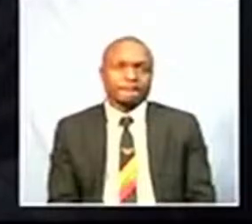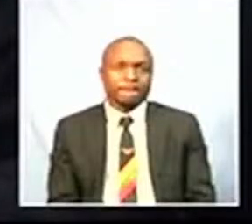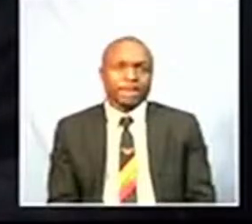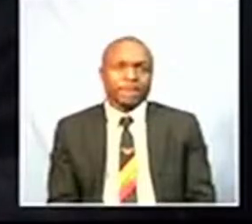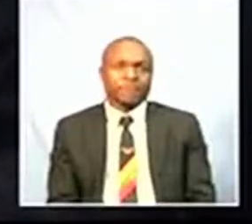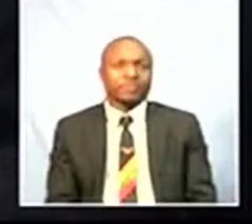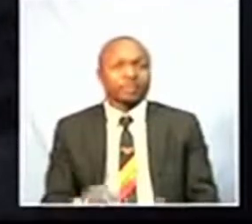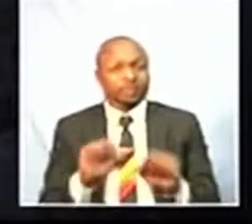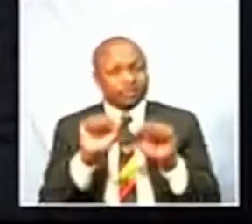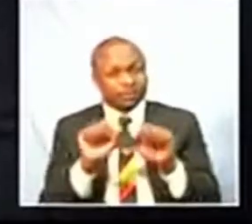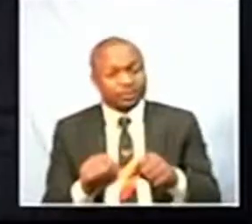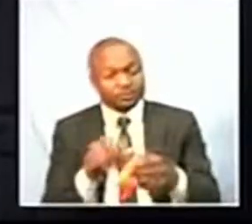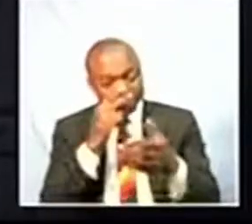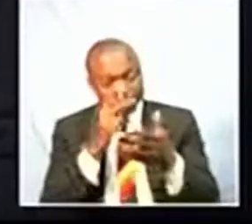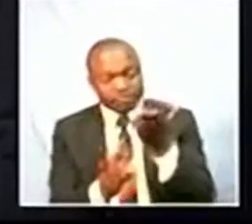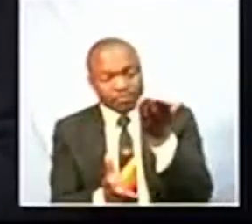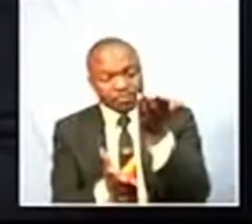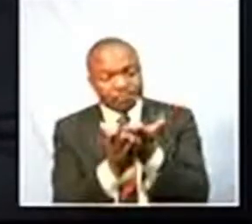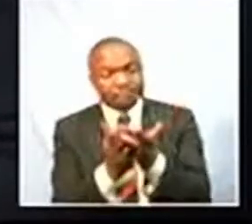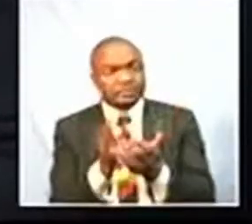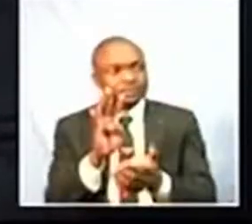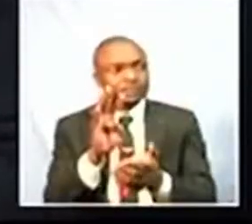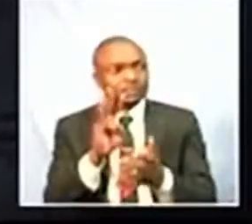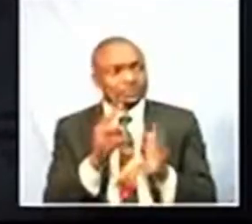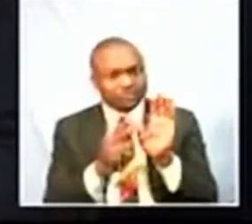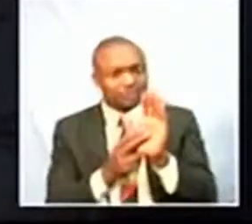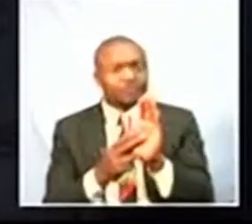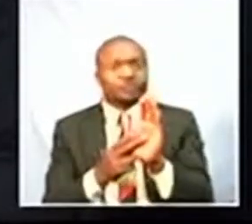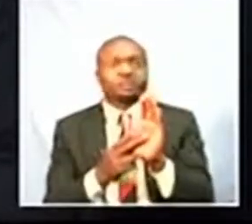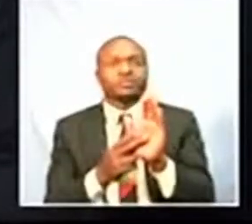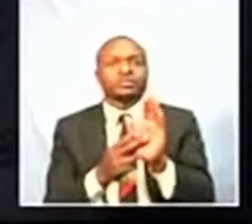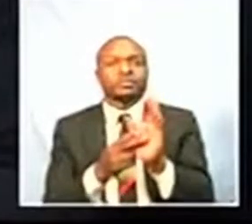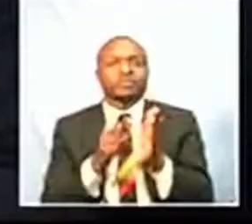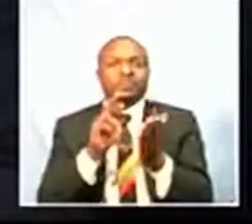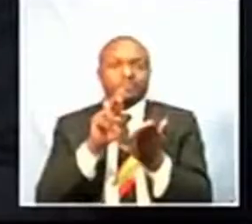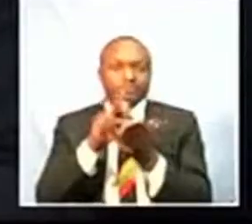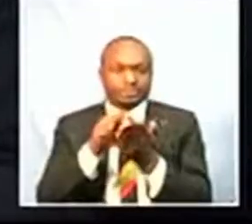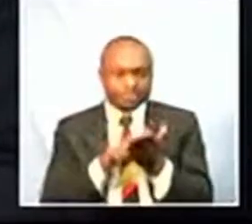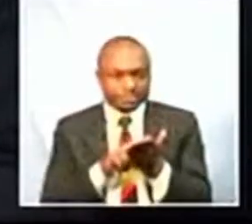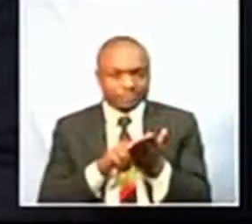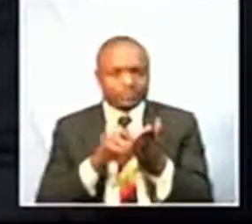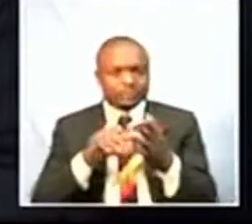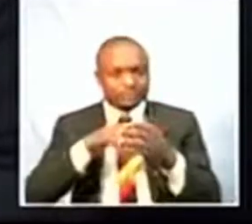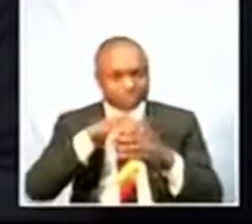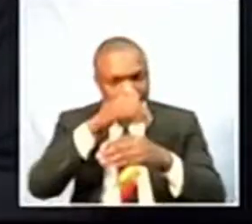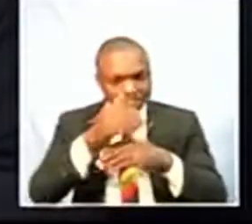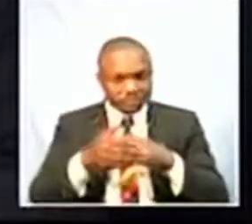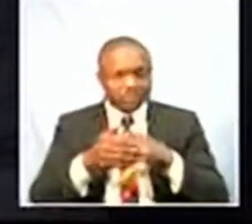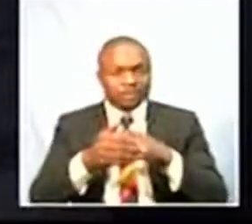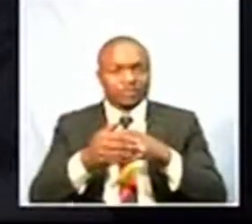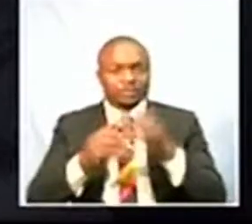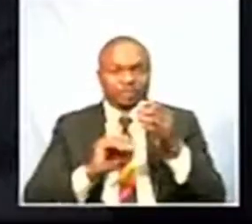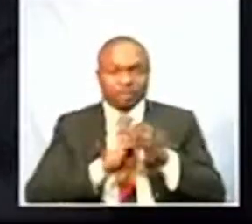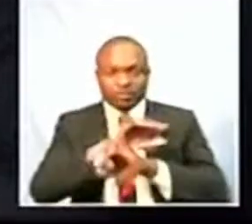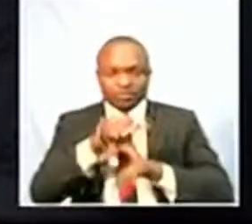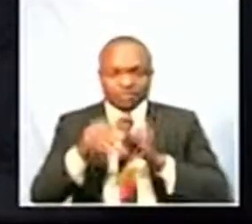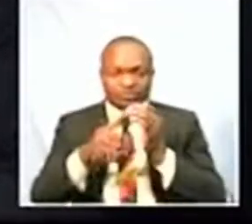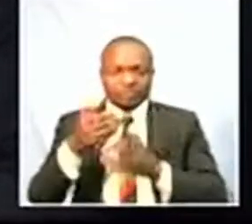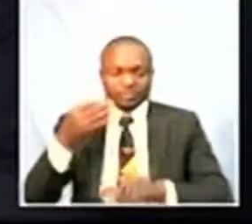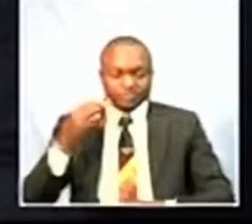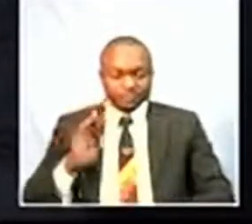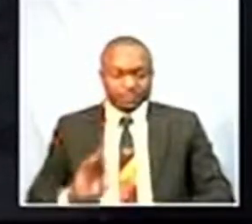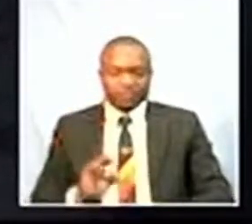if you can go to Appendix 4, you will see the records that out of all the beneficiaries,